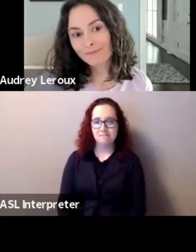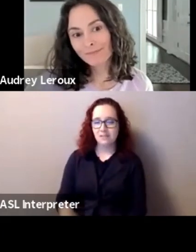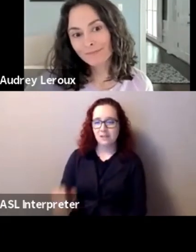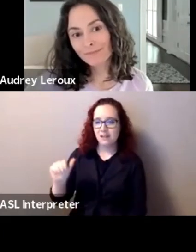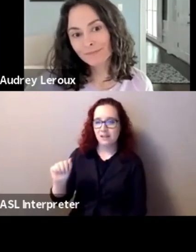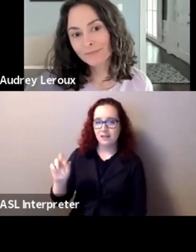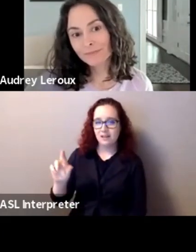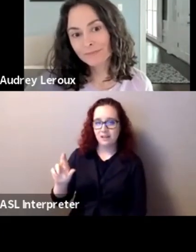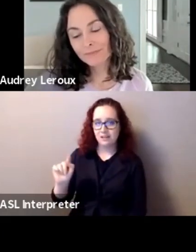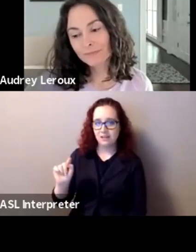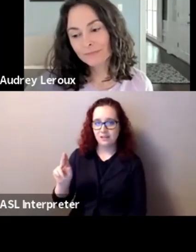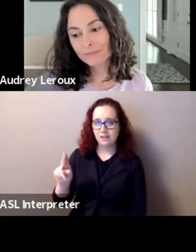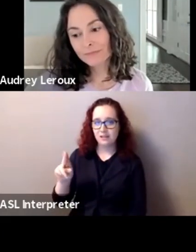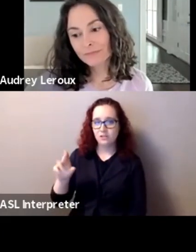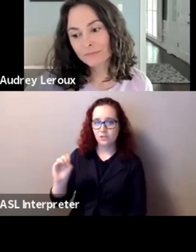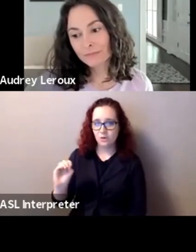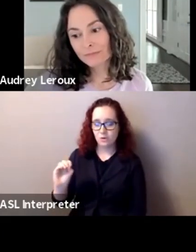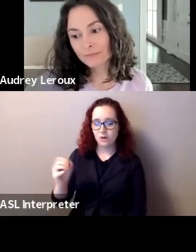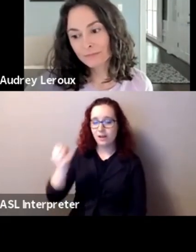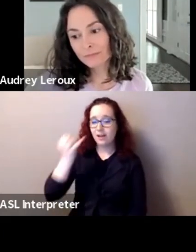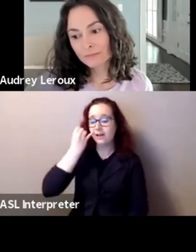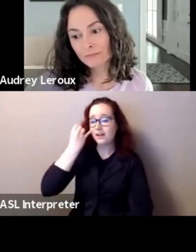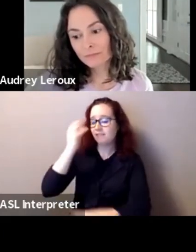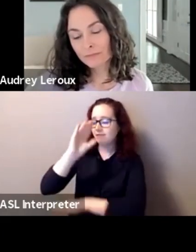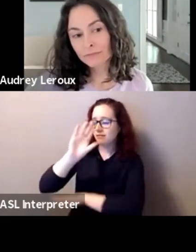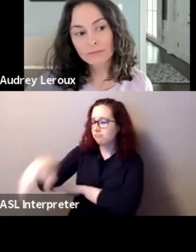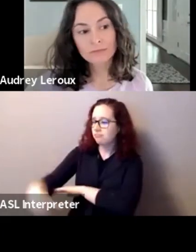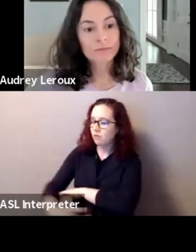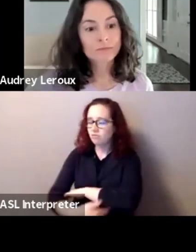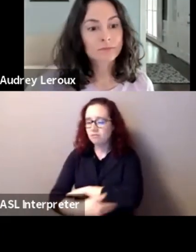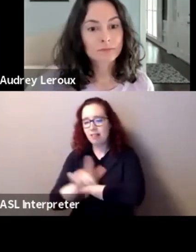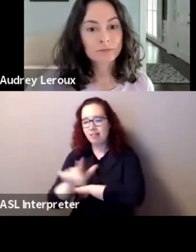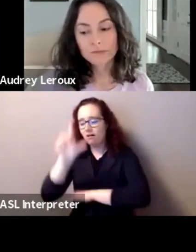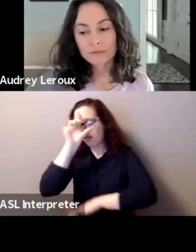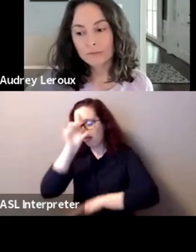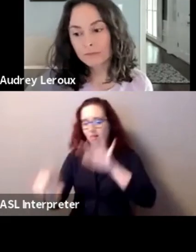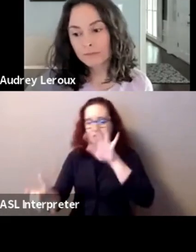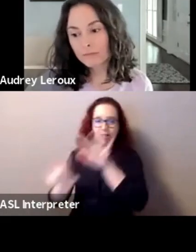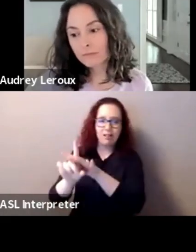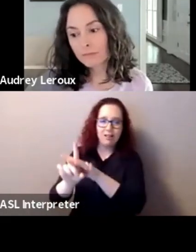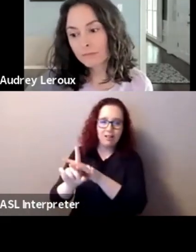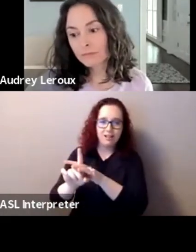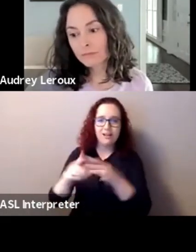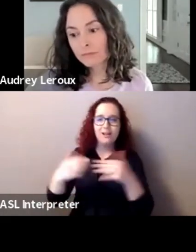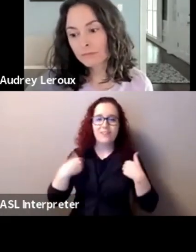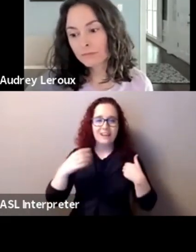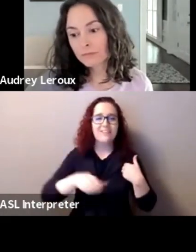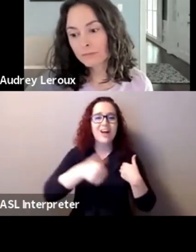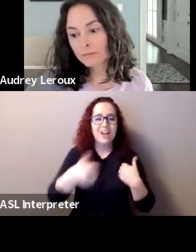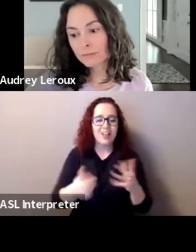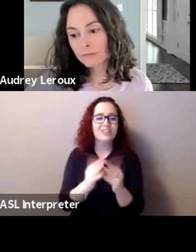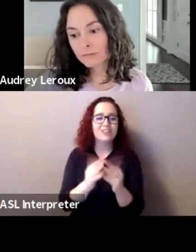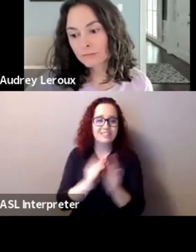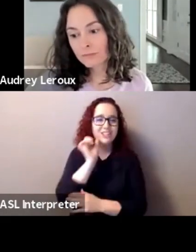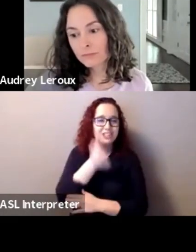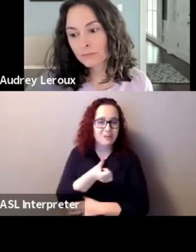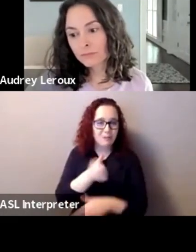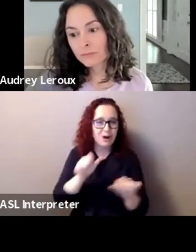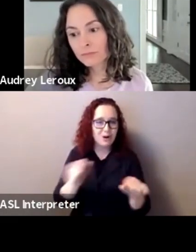If you happen to then overnight think about another question, we have another session tomorrow. You can join us